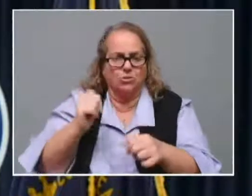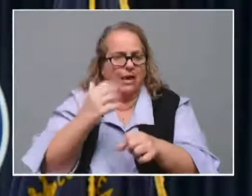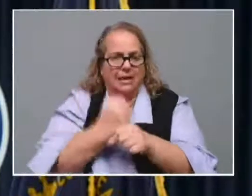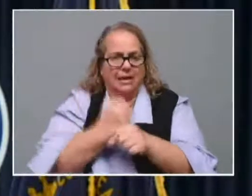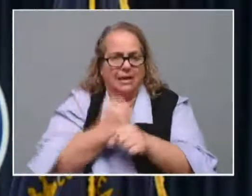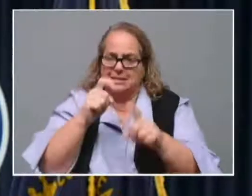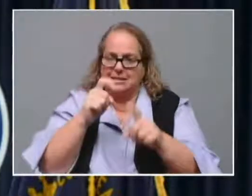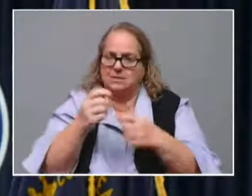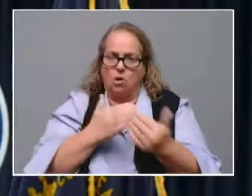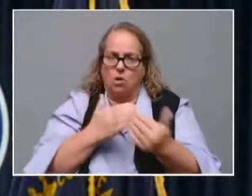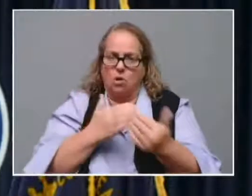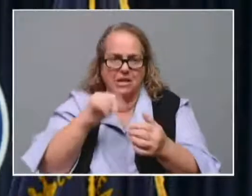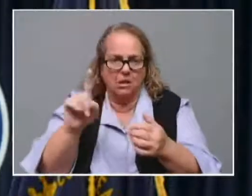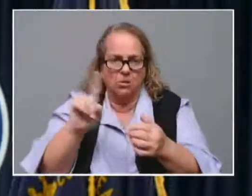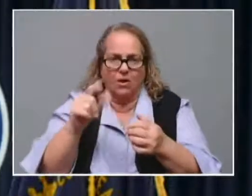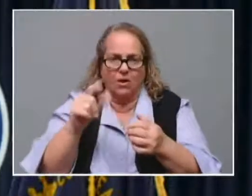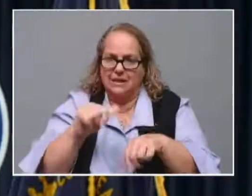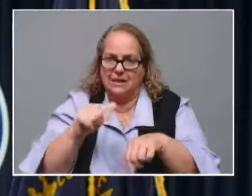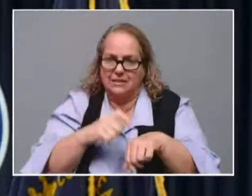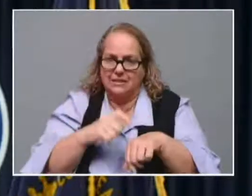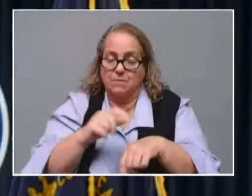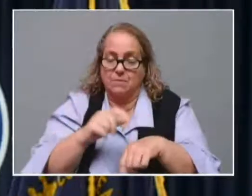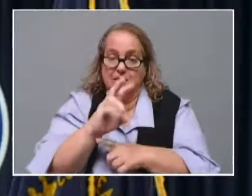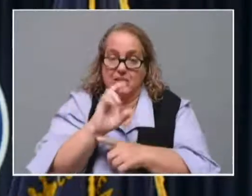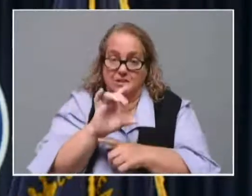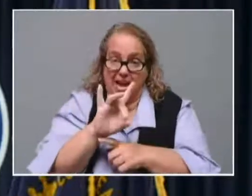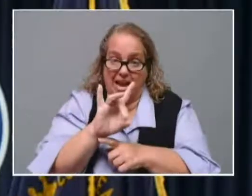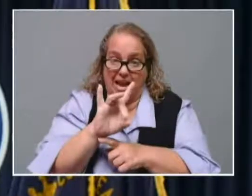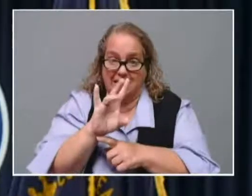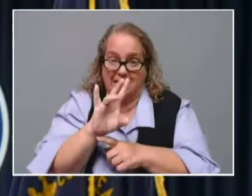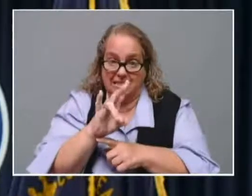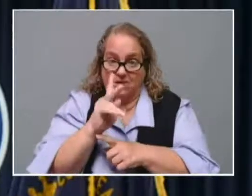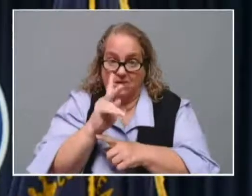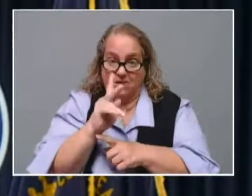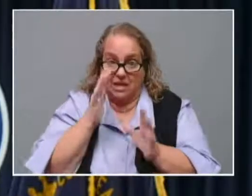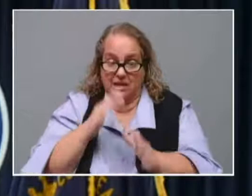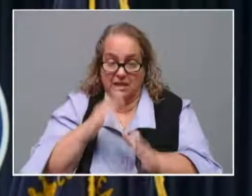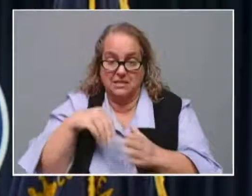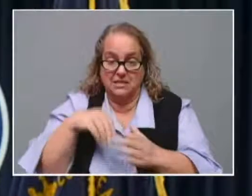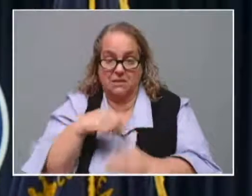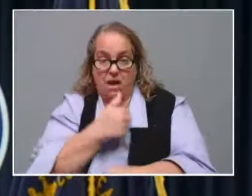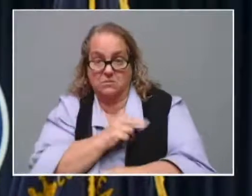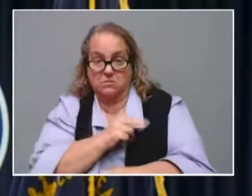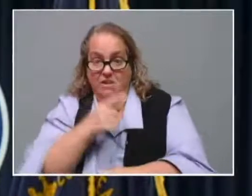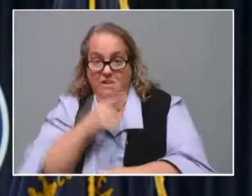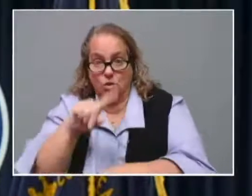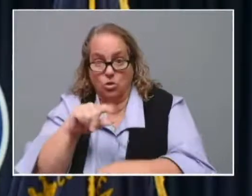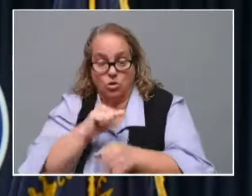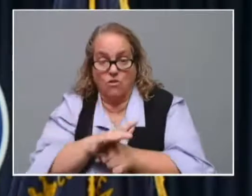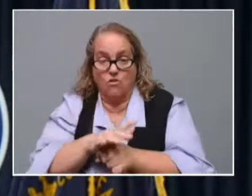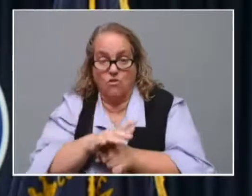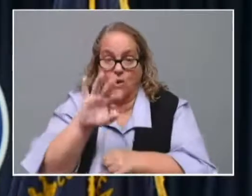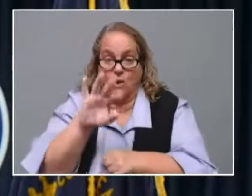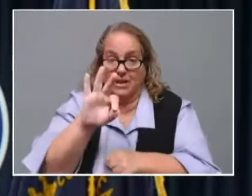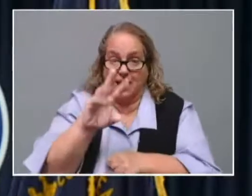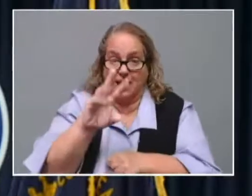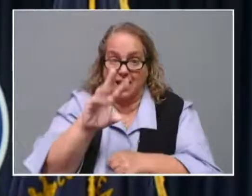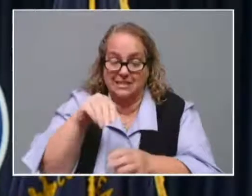anytime. 687 Kentuckians currently hospitalized for COVID, 196 in the